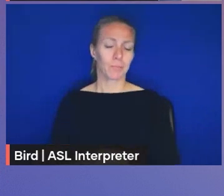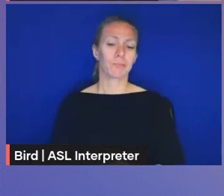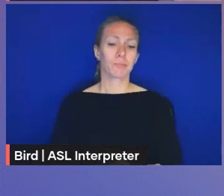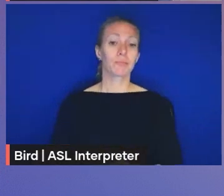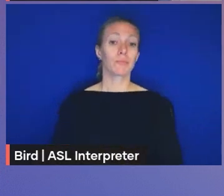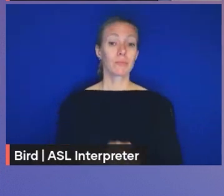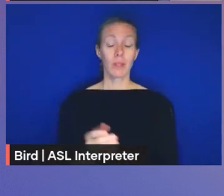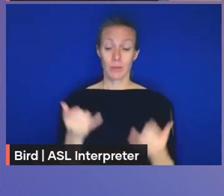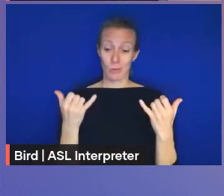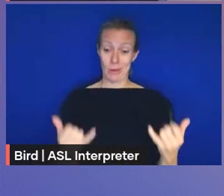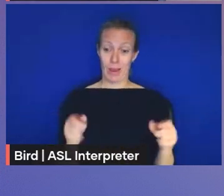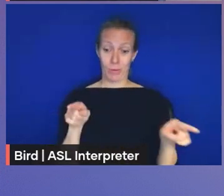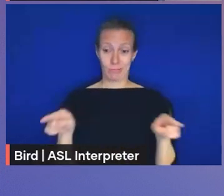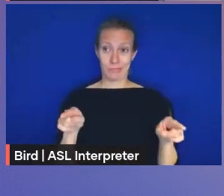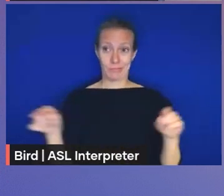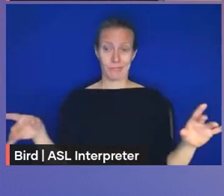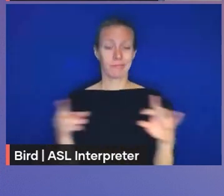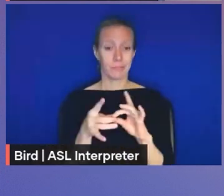connected now.